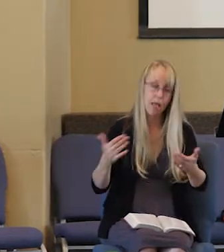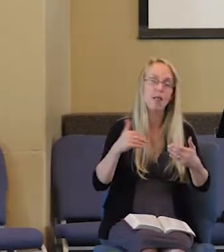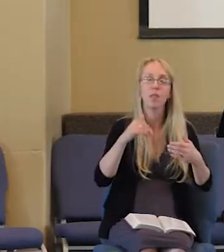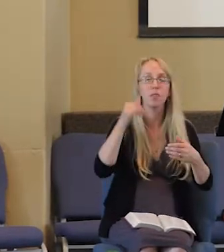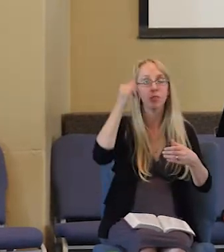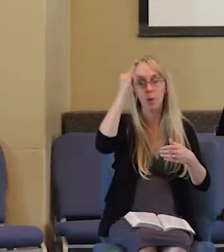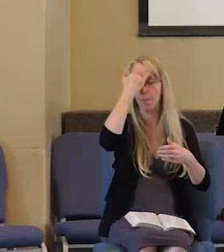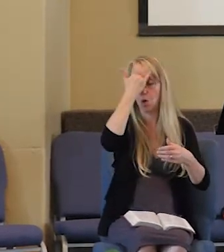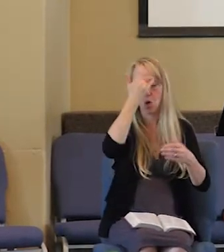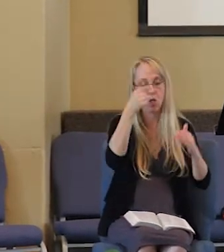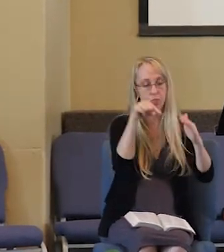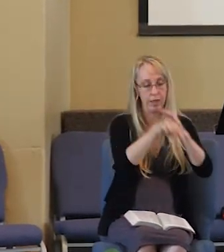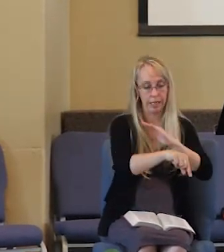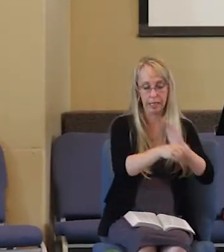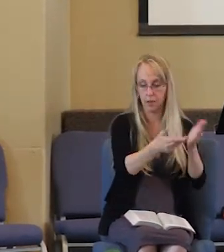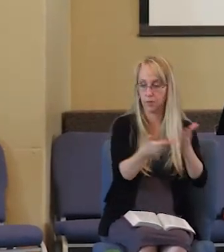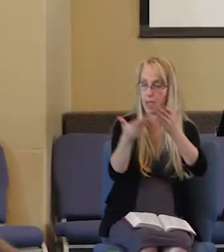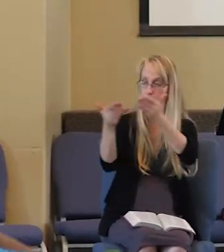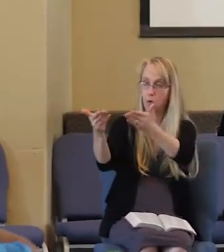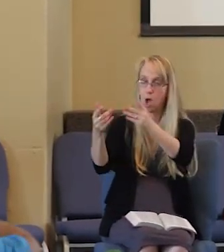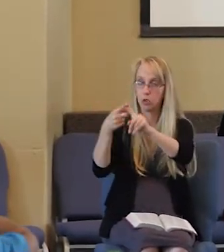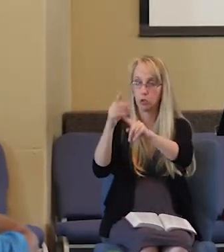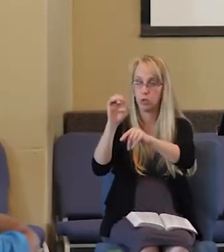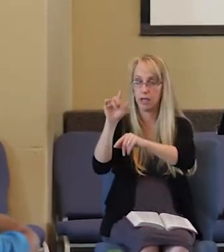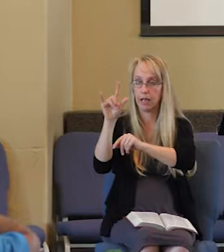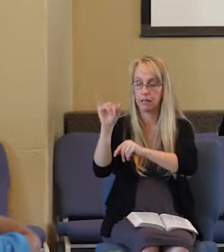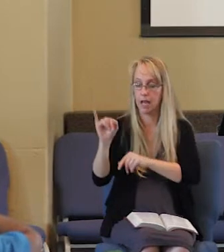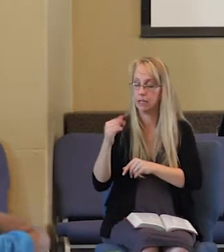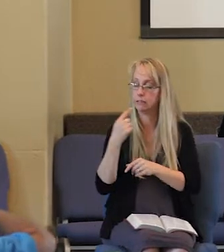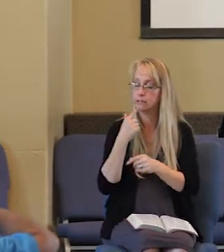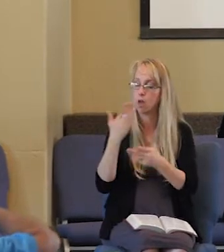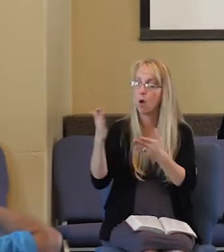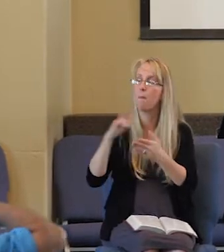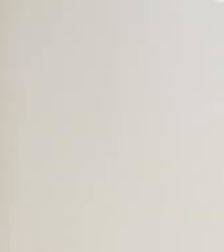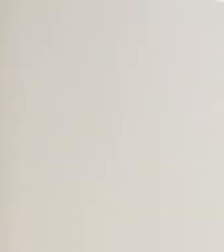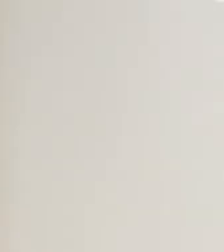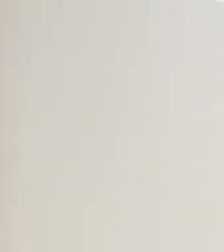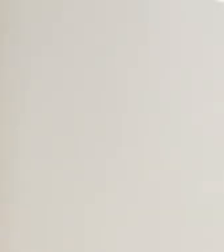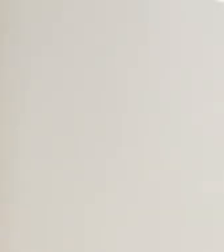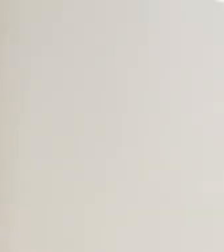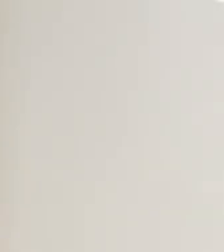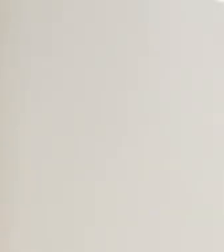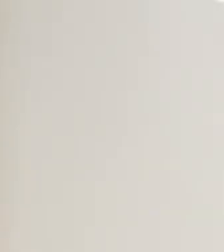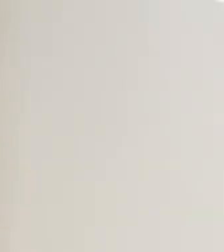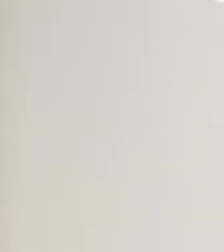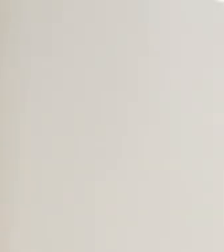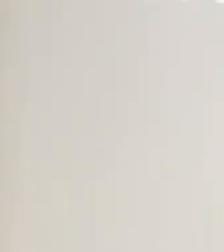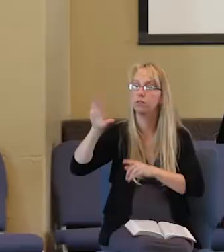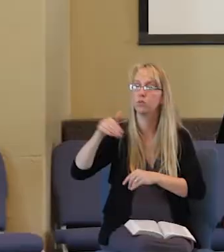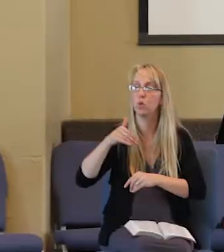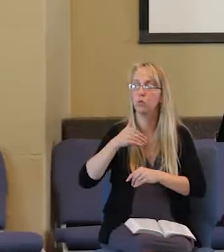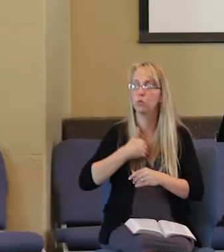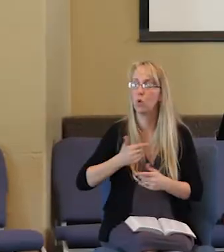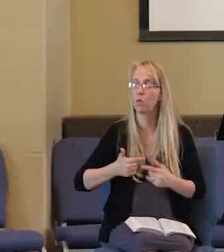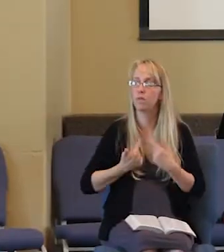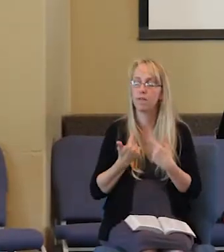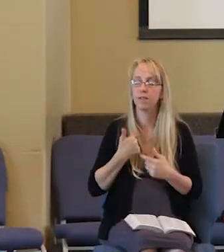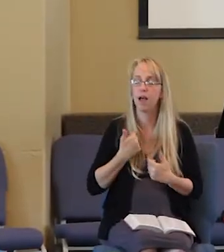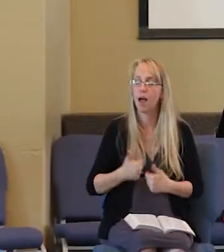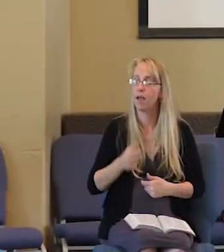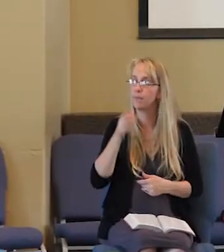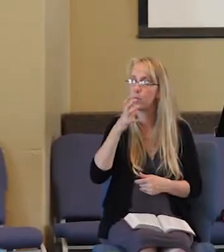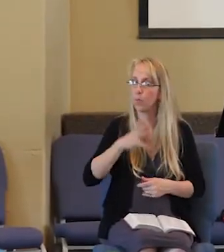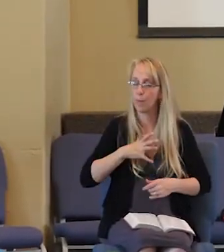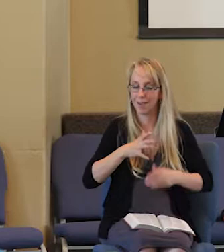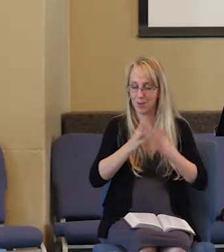They slaughtered the bull and brought the boy to Eli the priest. And she said, oh, my Lord, as your soul lives, I am the